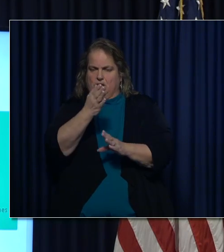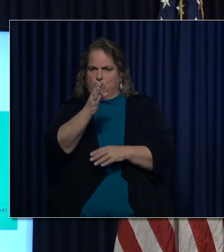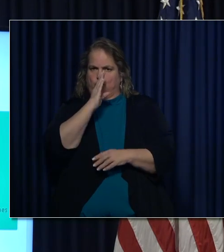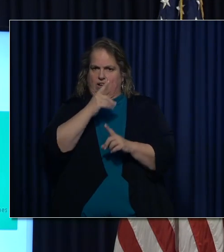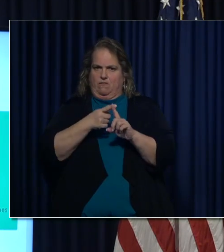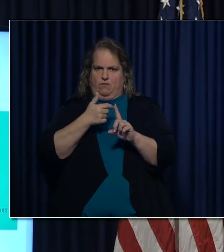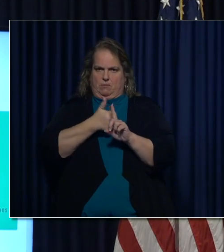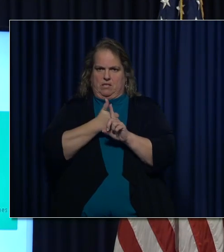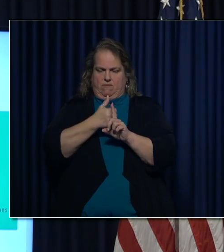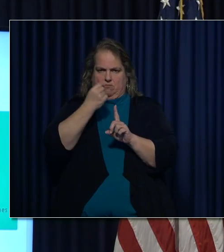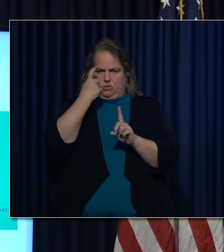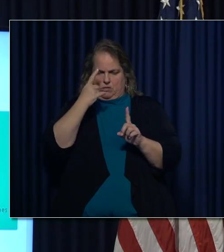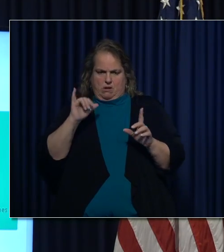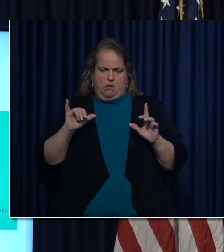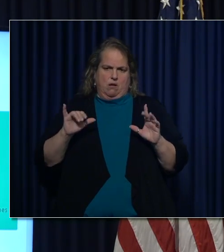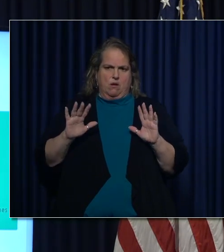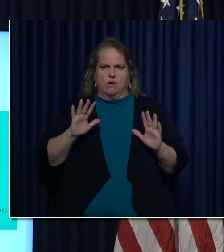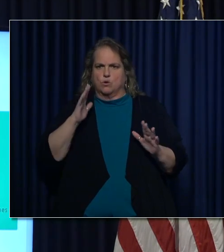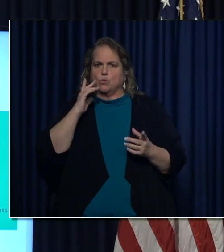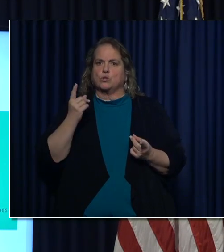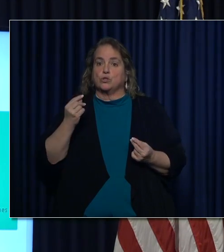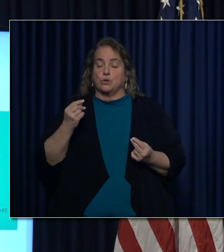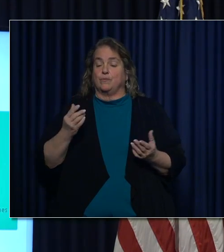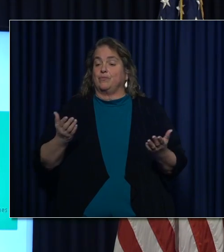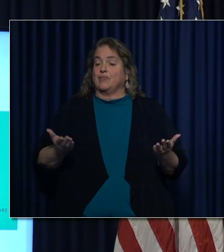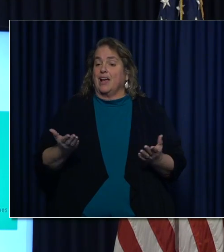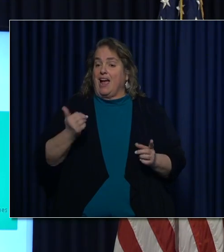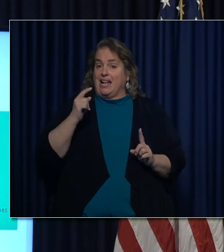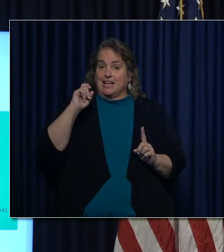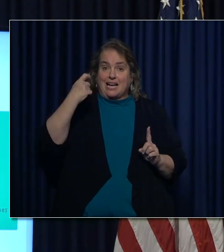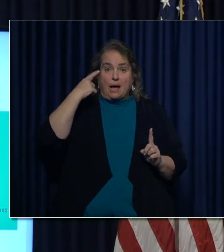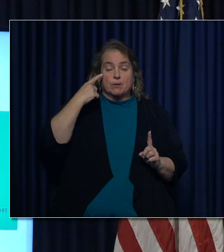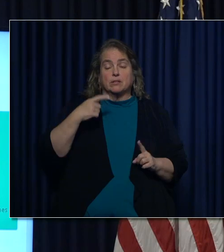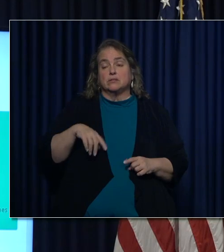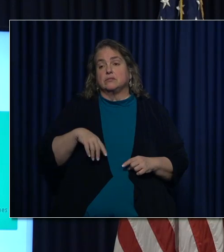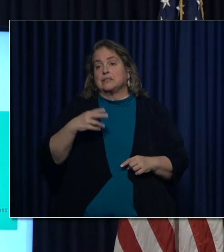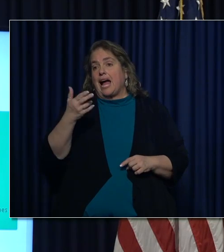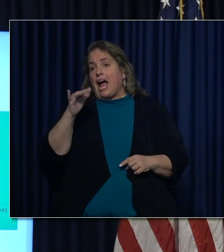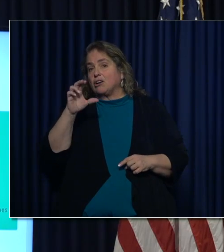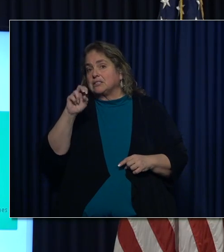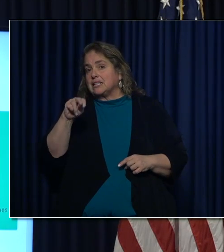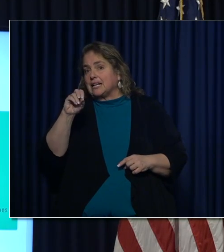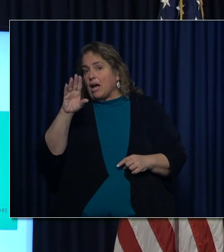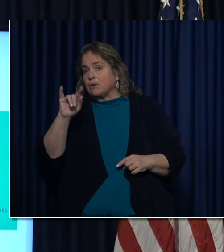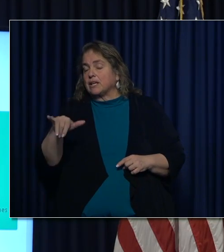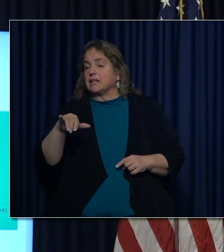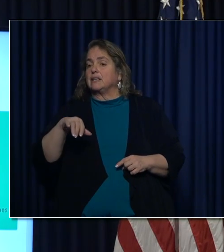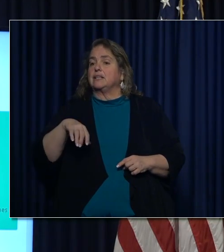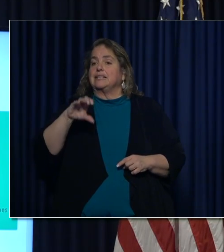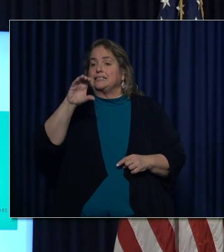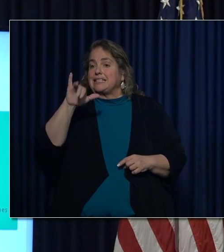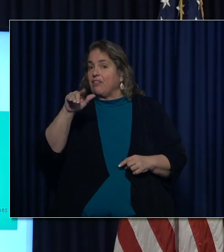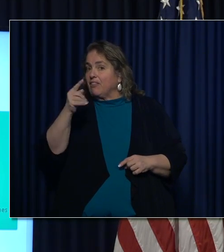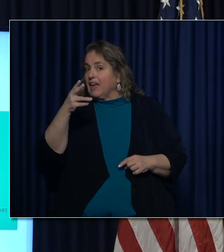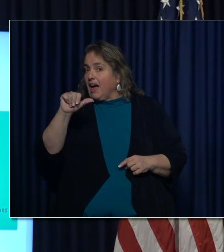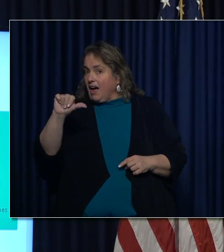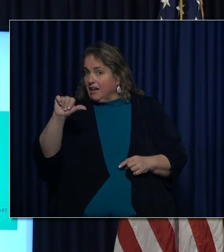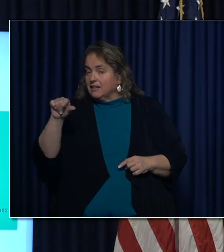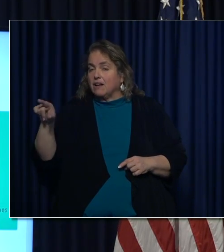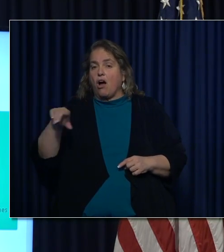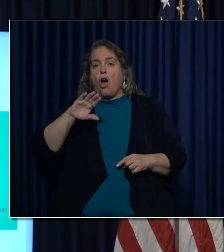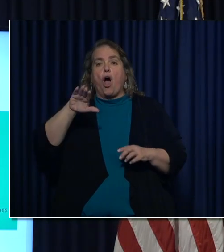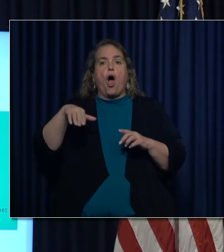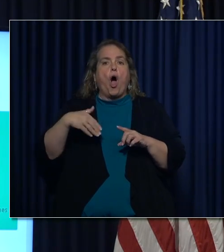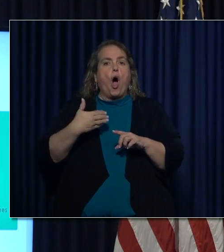here at the Capitol, I know in Harrison County and Cynthiana and all across Kentucky, are all hands on deck. We